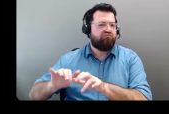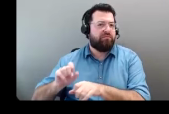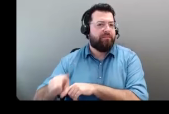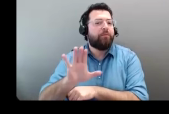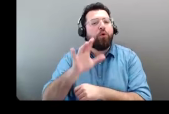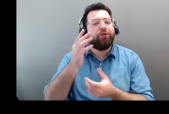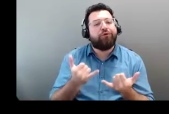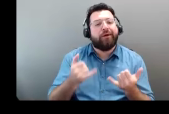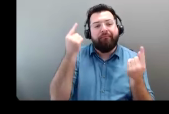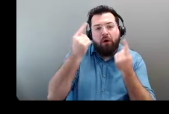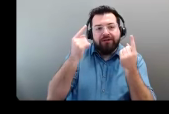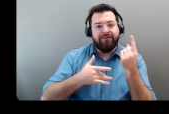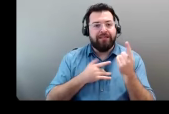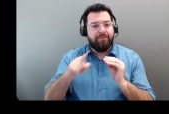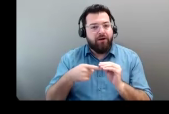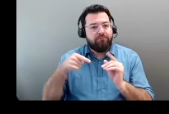AI?